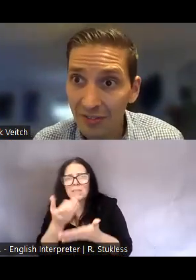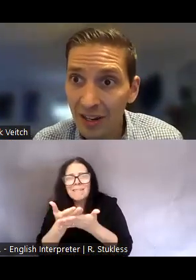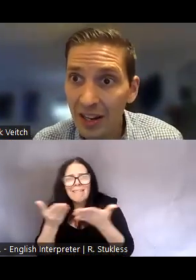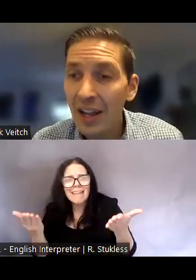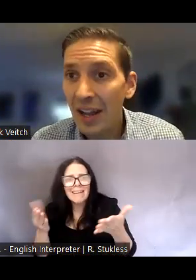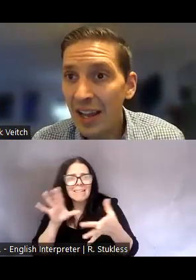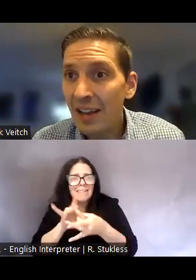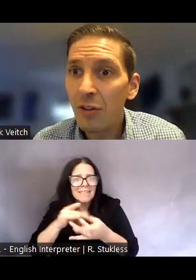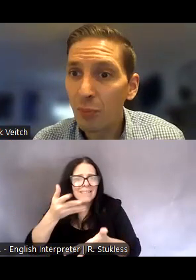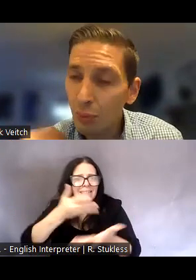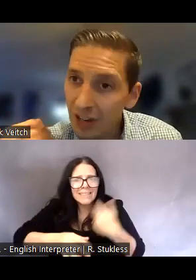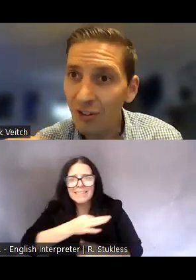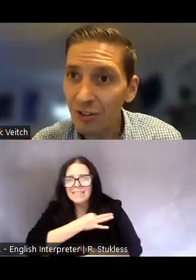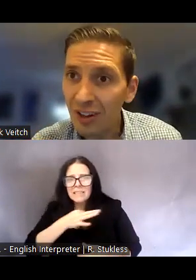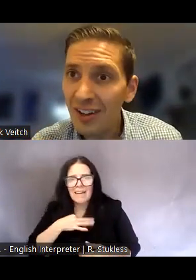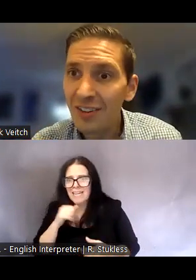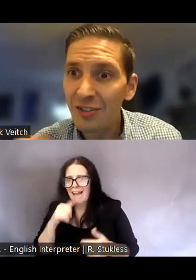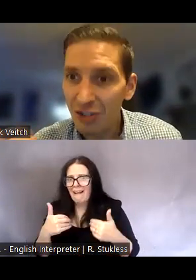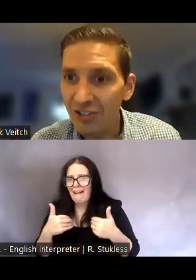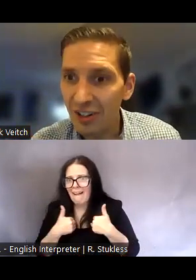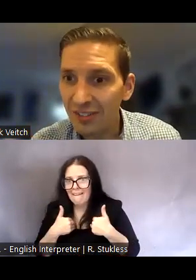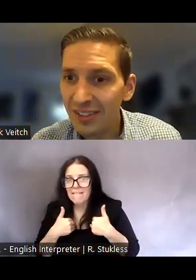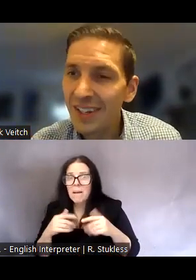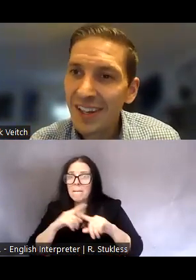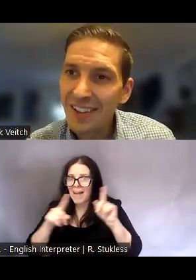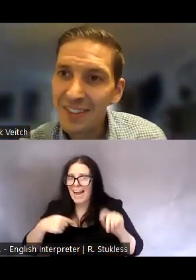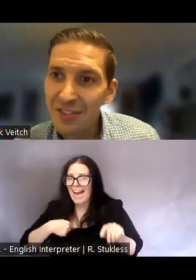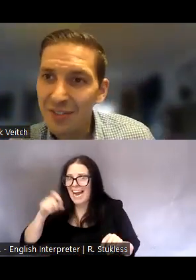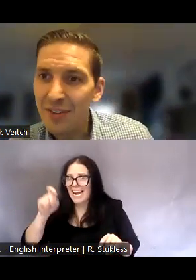or staff. Again, those pressures that are changing.